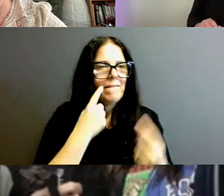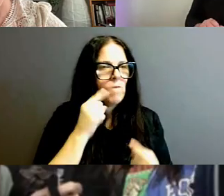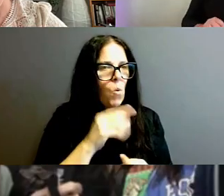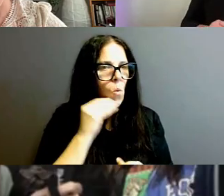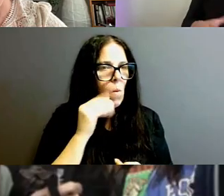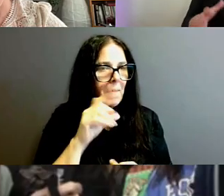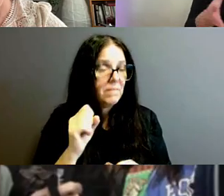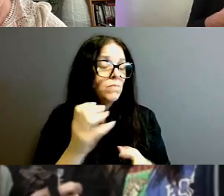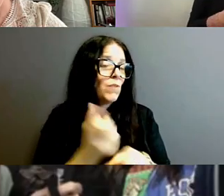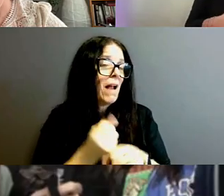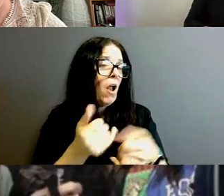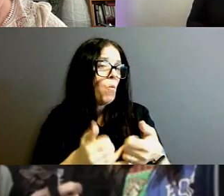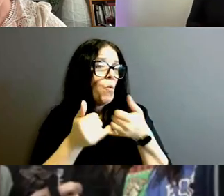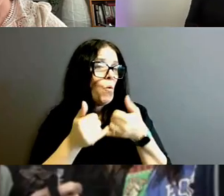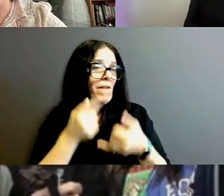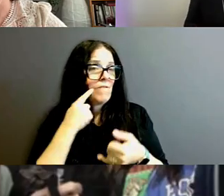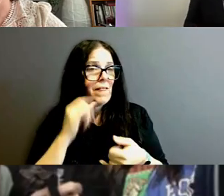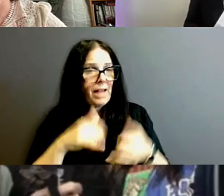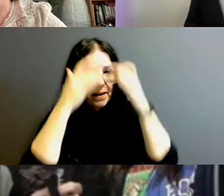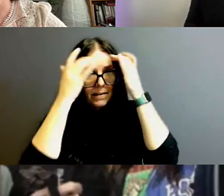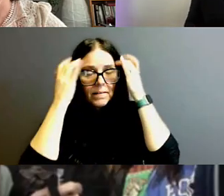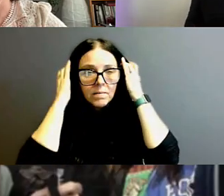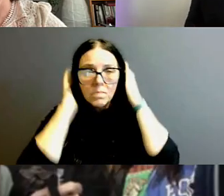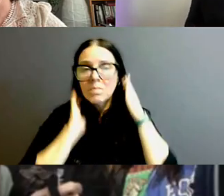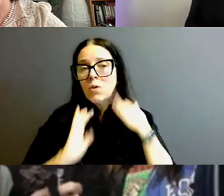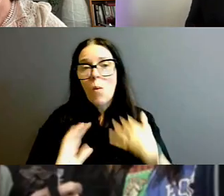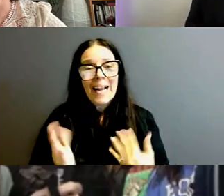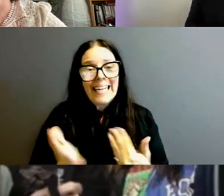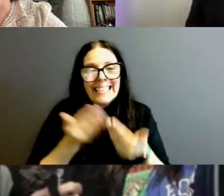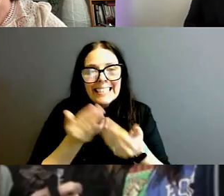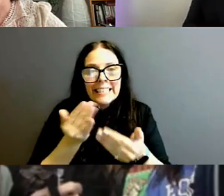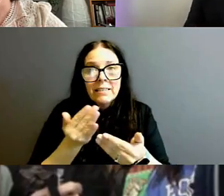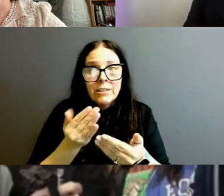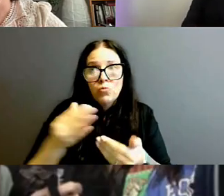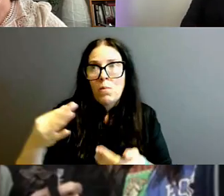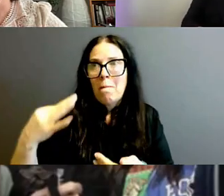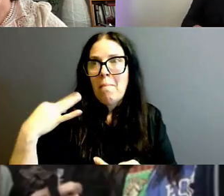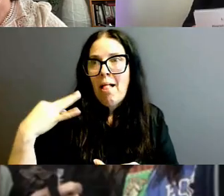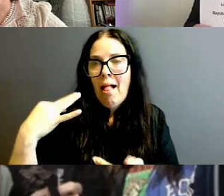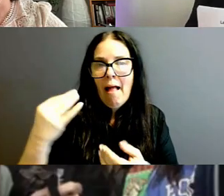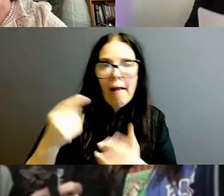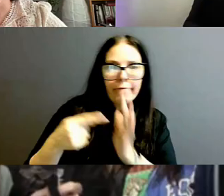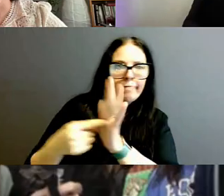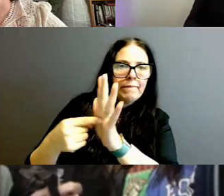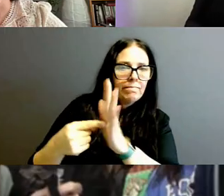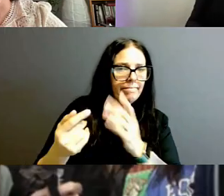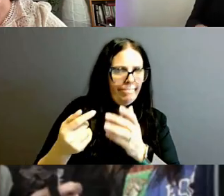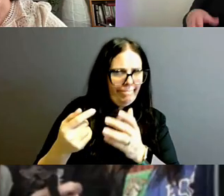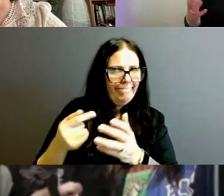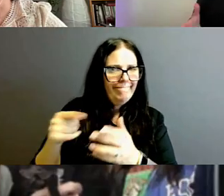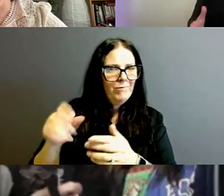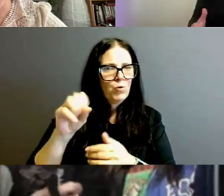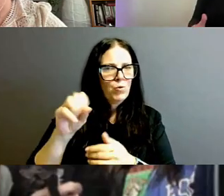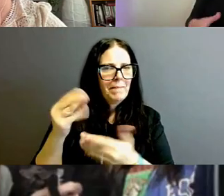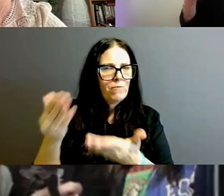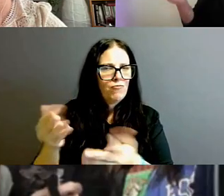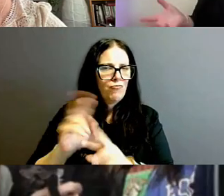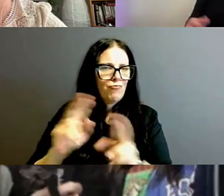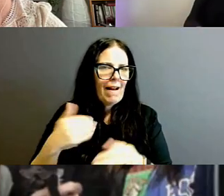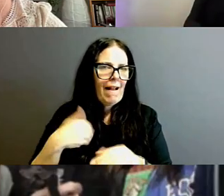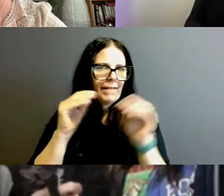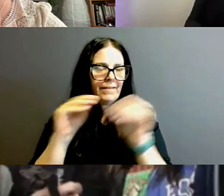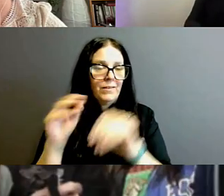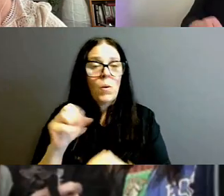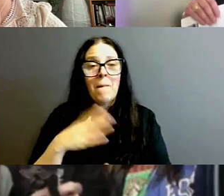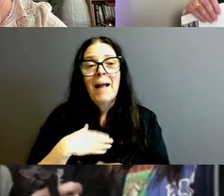we got that award. But again, I was just able to pull what we were doing from social media. So my last